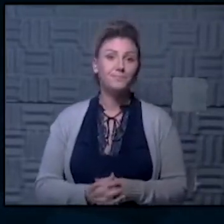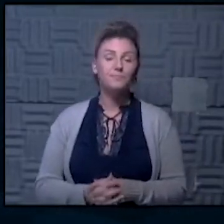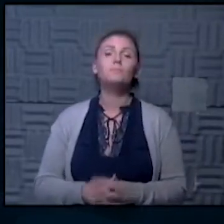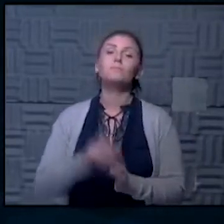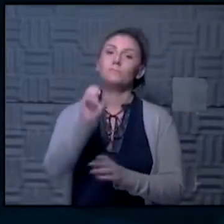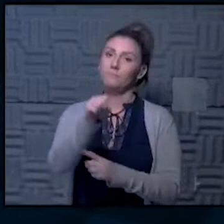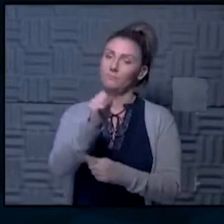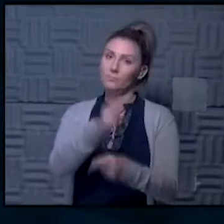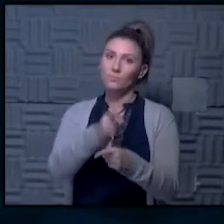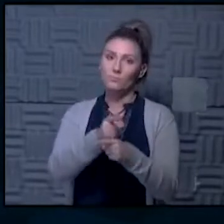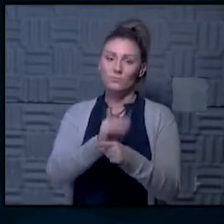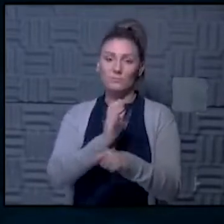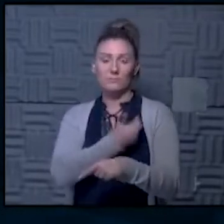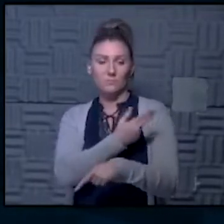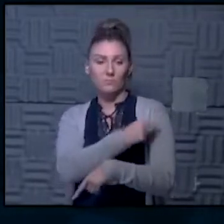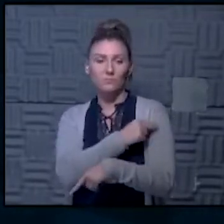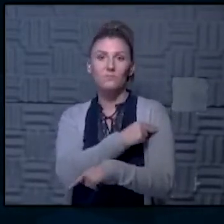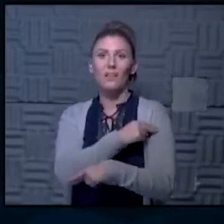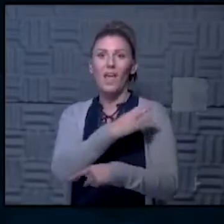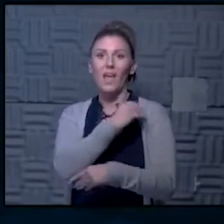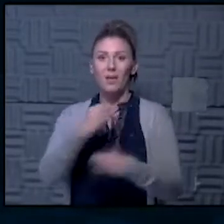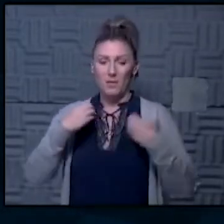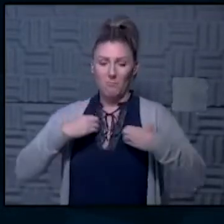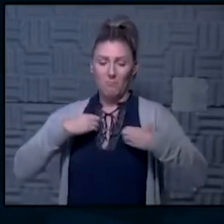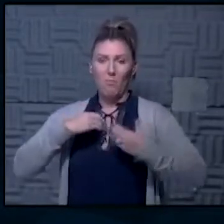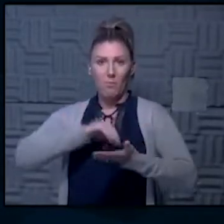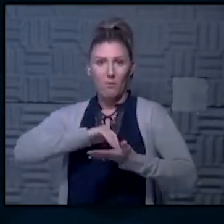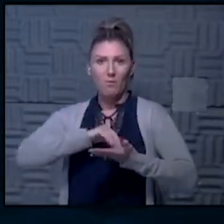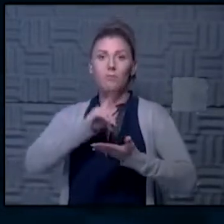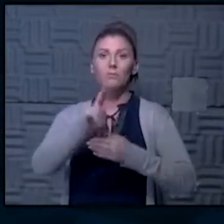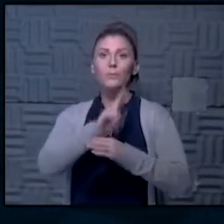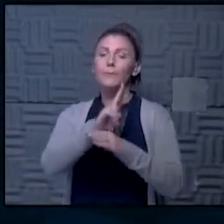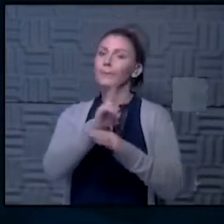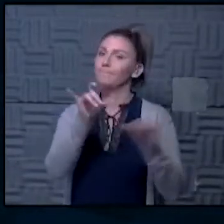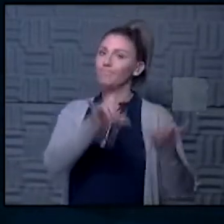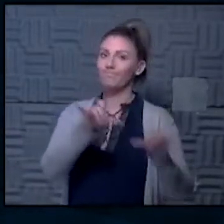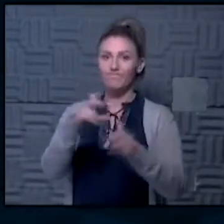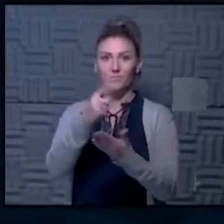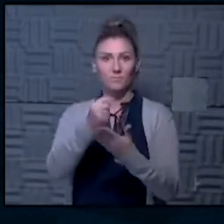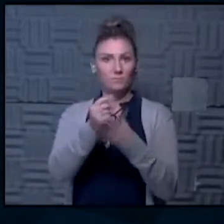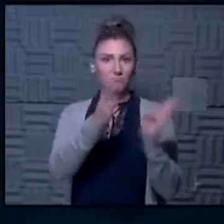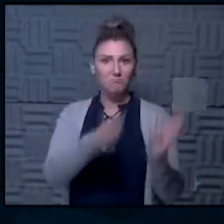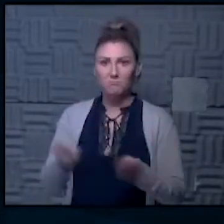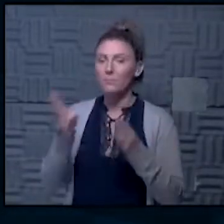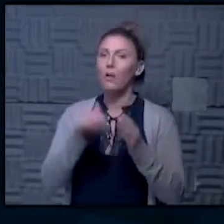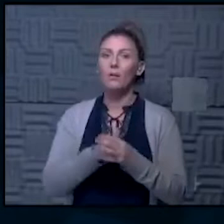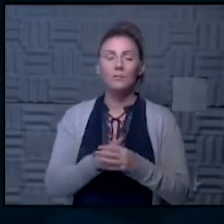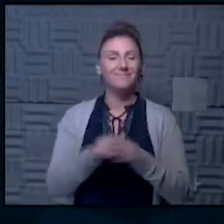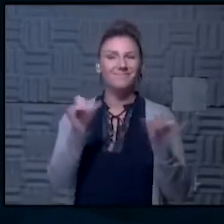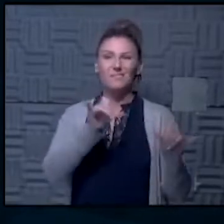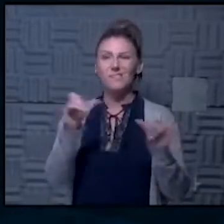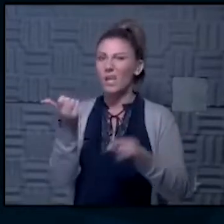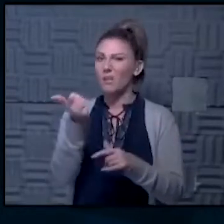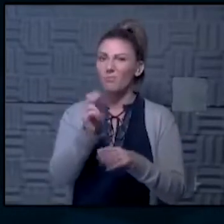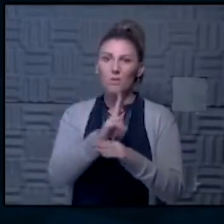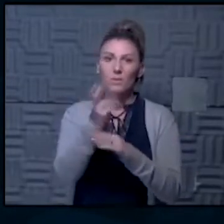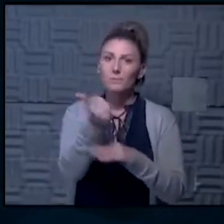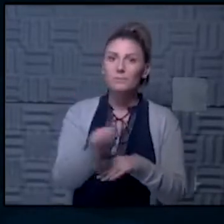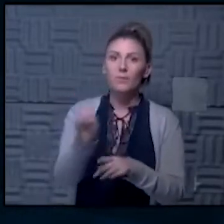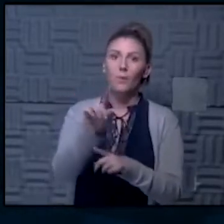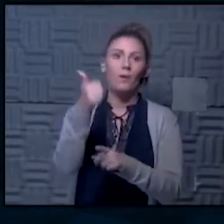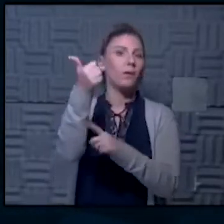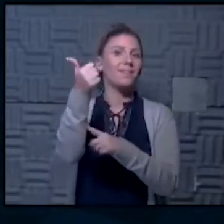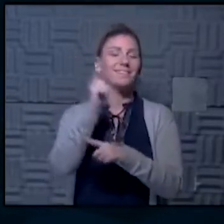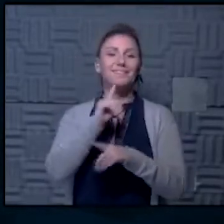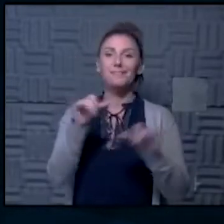Yeah, correct. Our hospitalists and pulmonologists are using exactly the same treatment plan that would be used anywhere else. So yeah, all